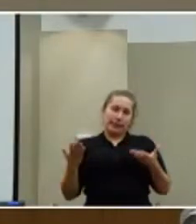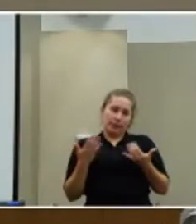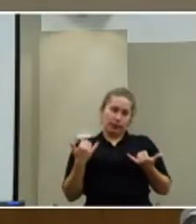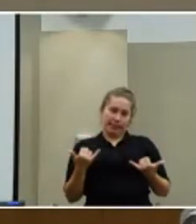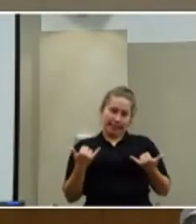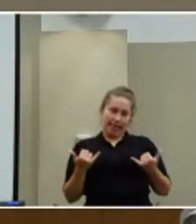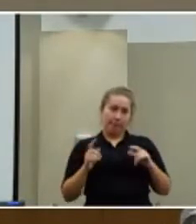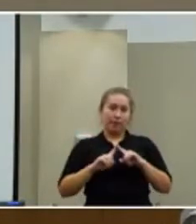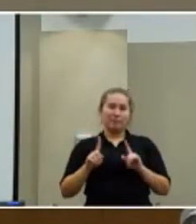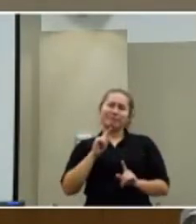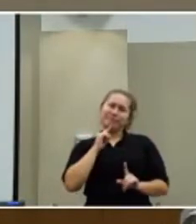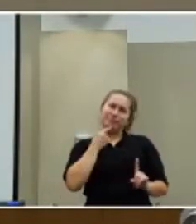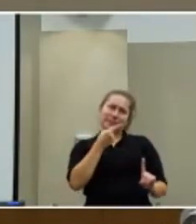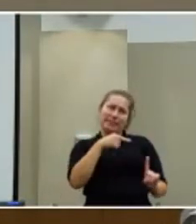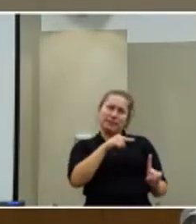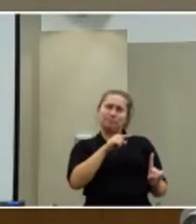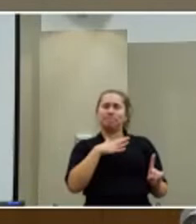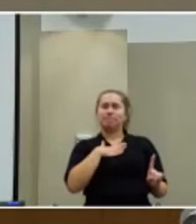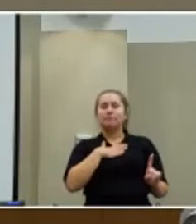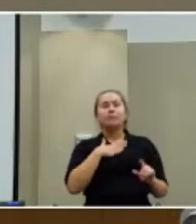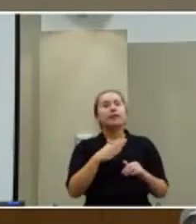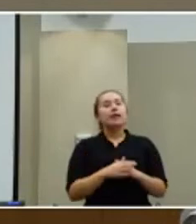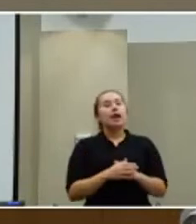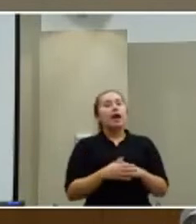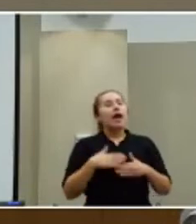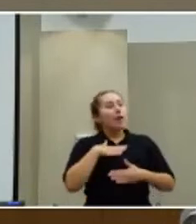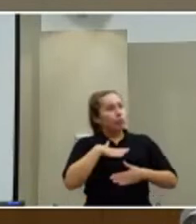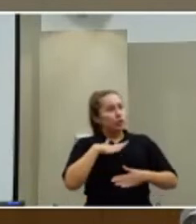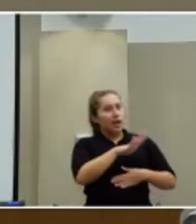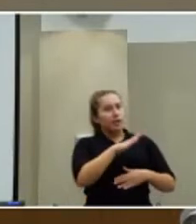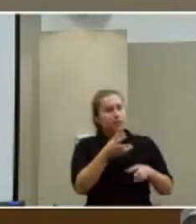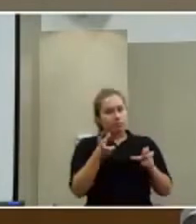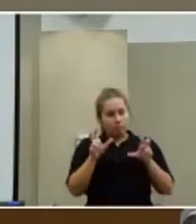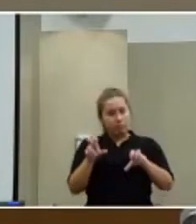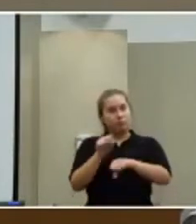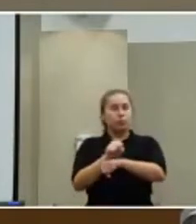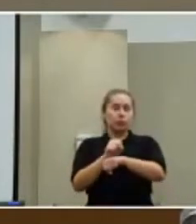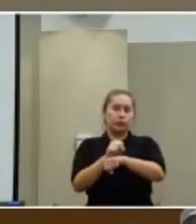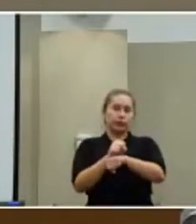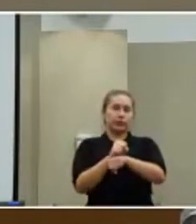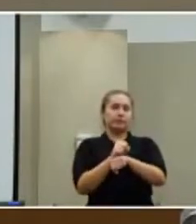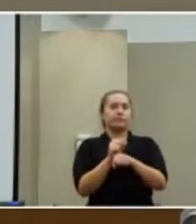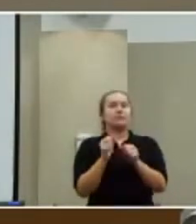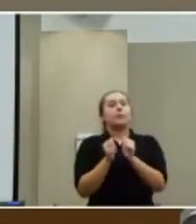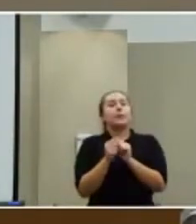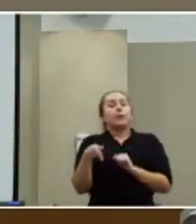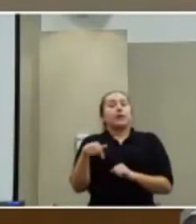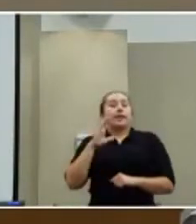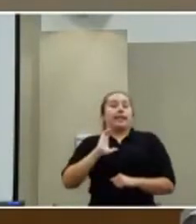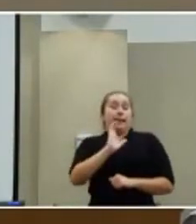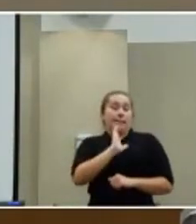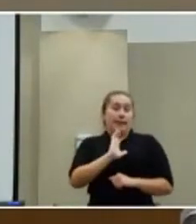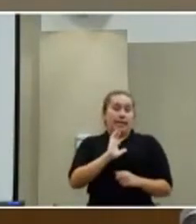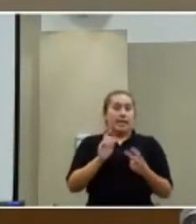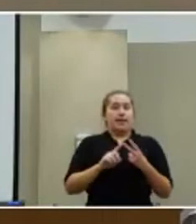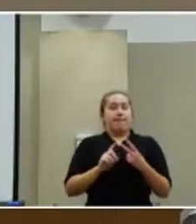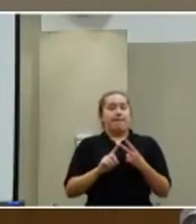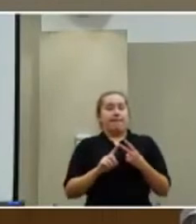but we will miss him and appreciate his efforts with the Frontiers Committee and the